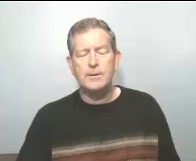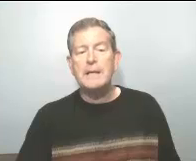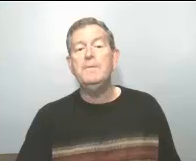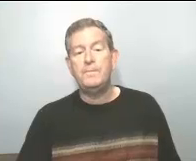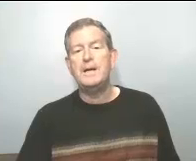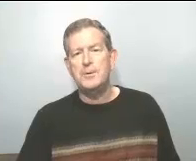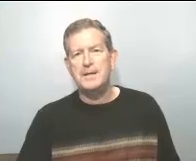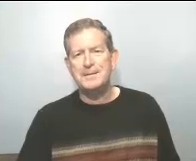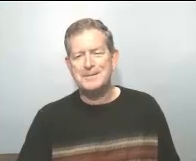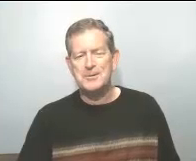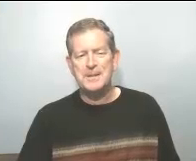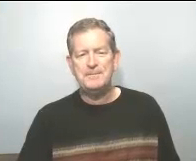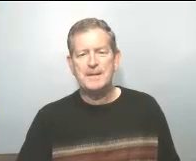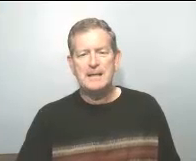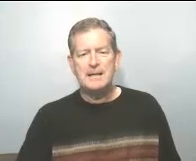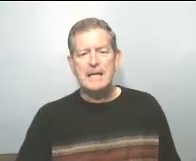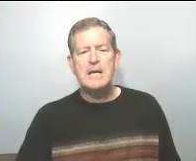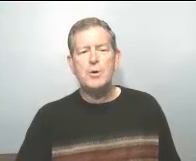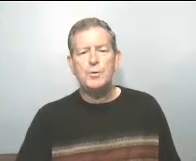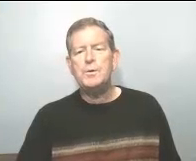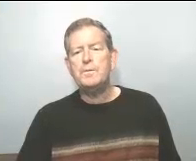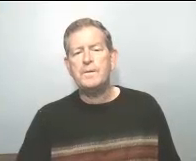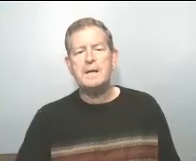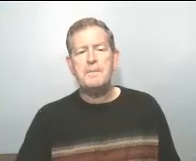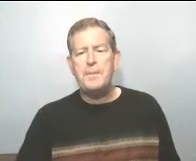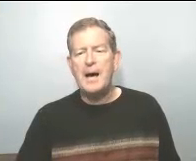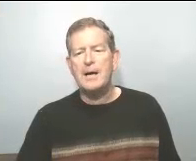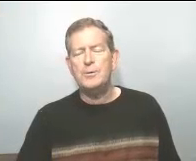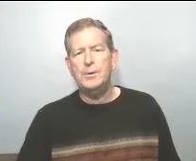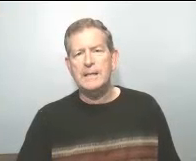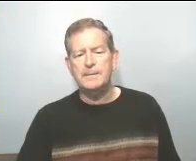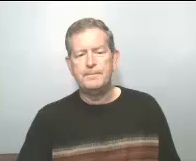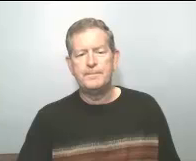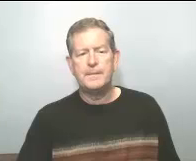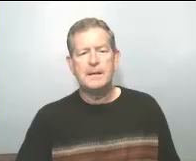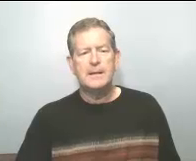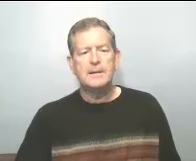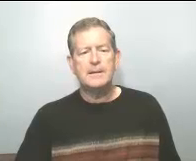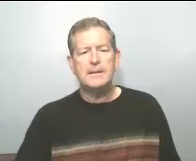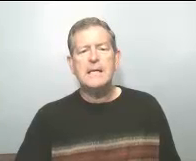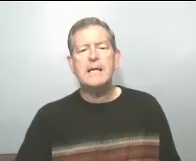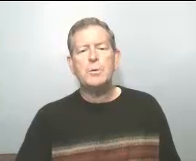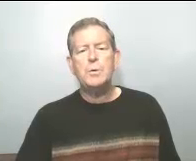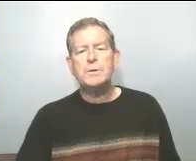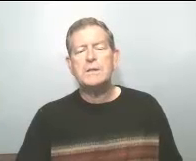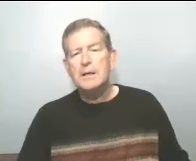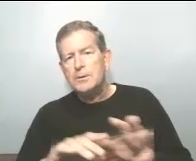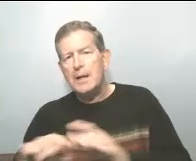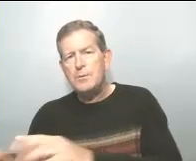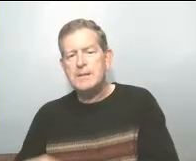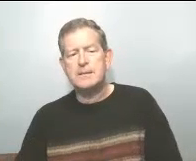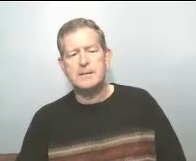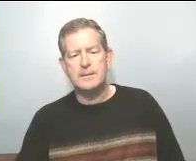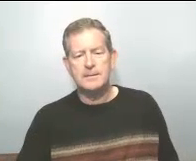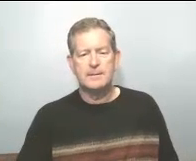Fait-il... No, il fait le lit, excuse me. Il ne fait pas le lit. Il écoute de